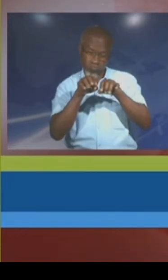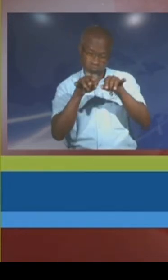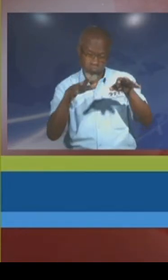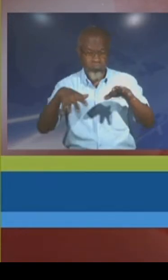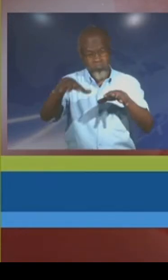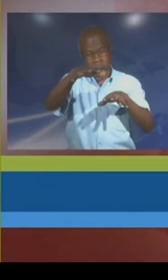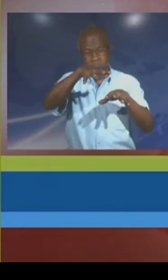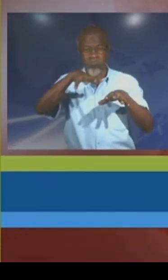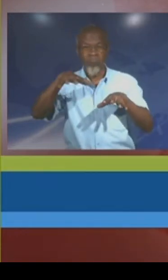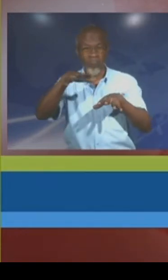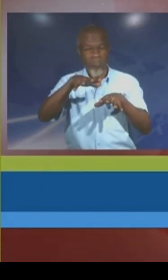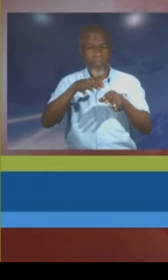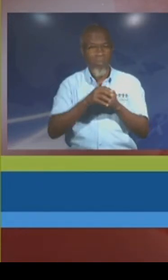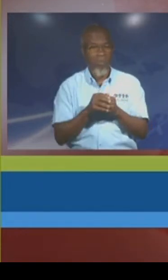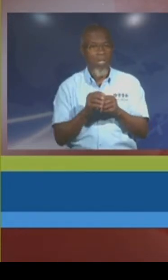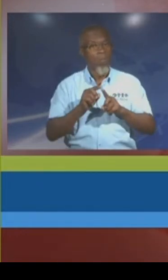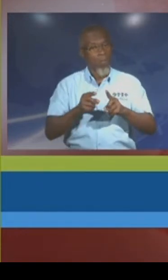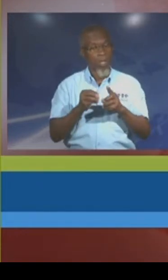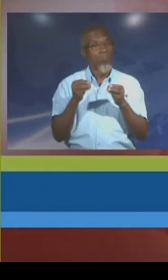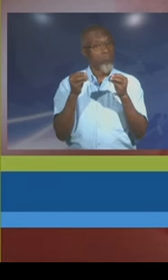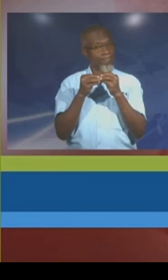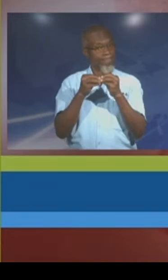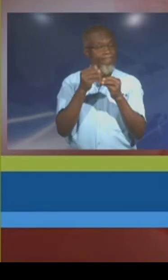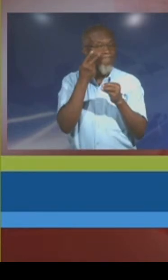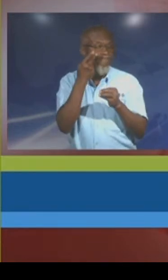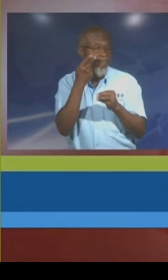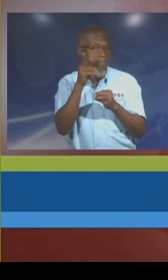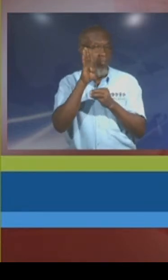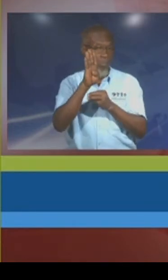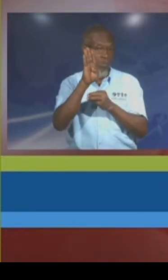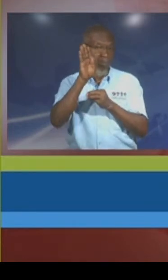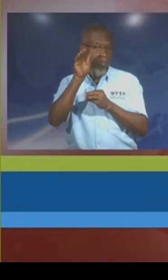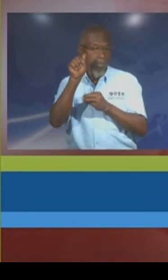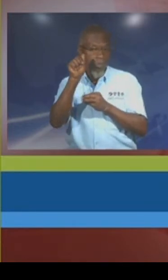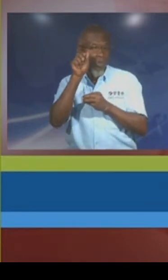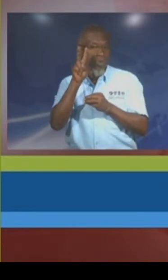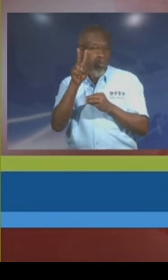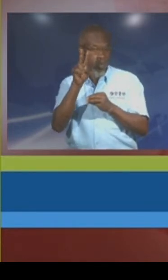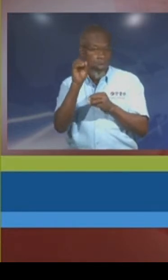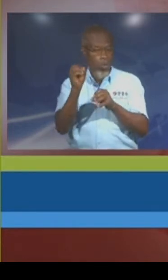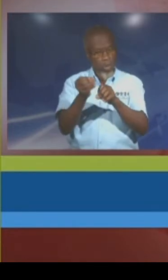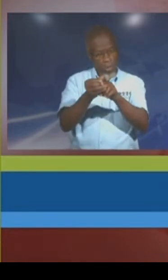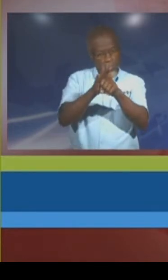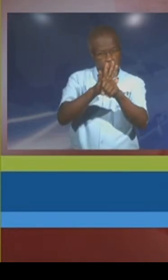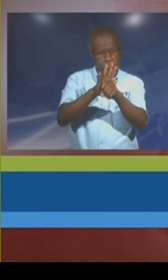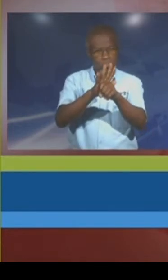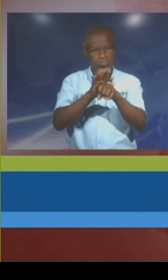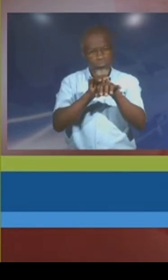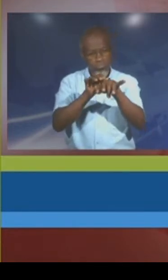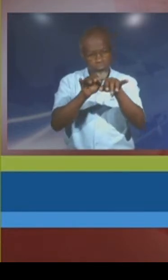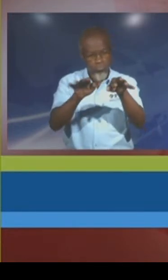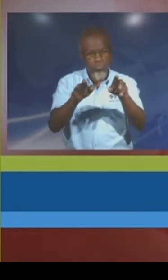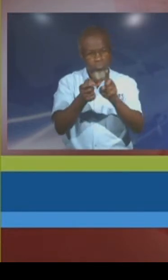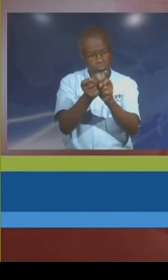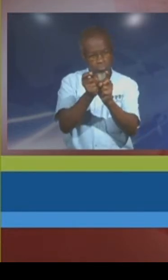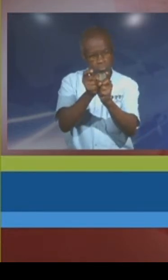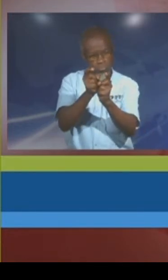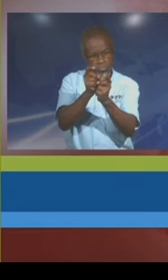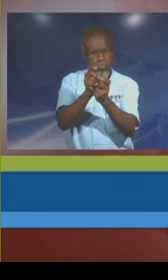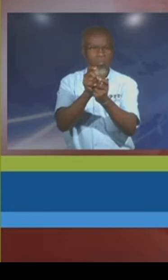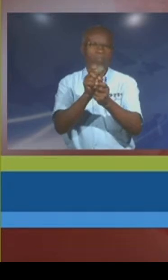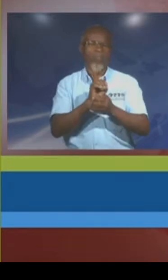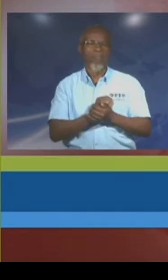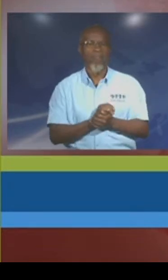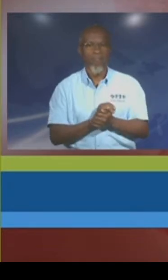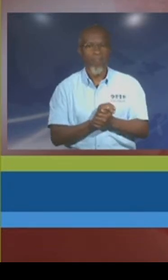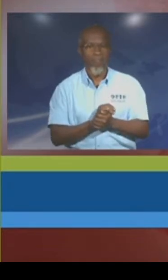The dominant sublineage remains BA2 at this time. Next slide. So the next slide gives you an